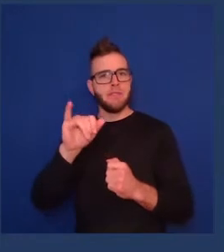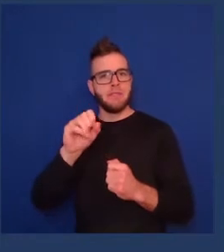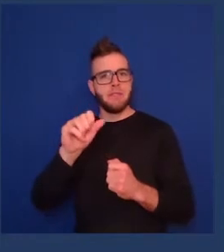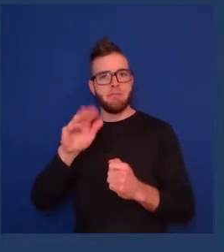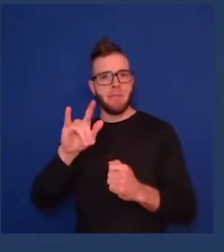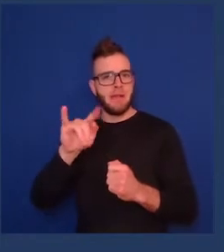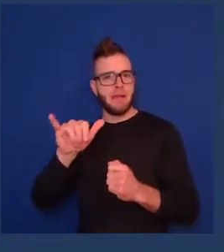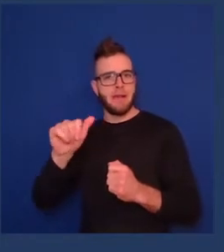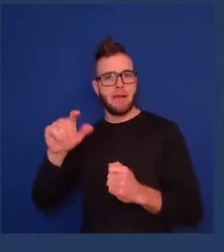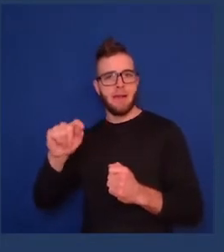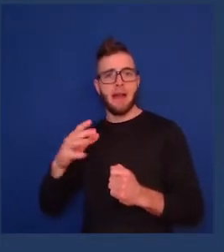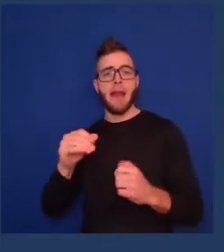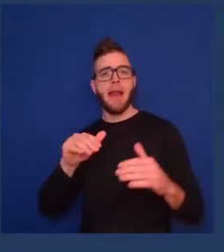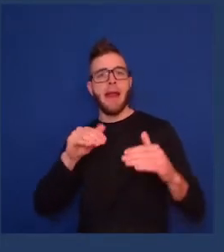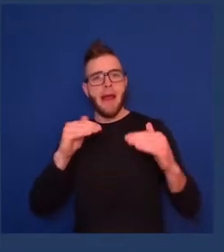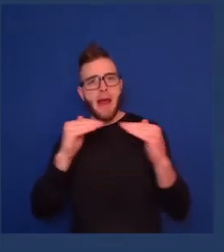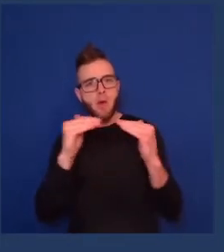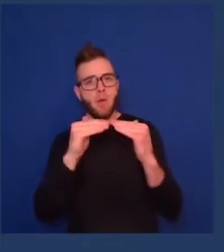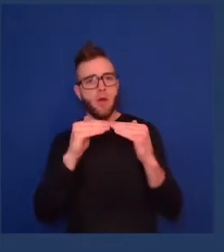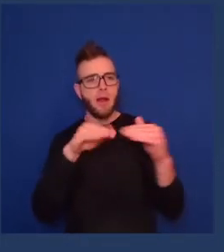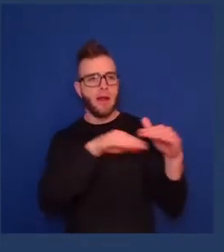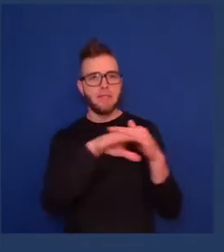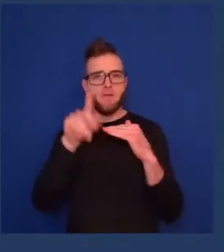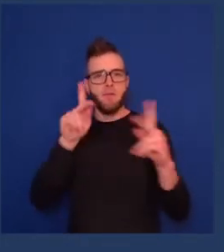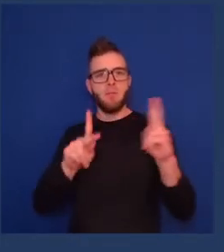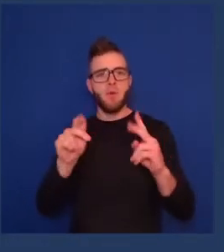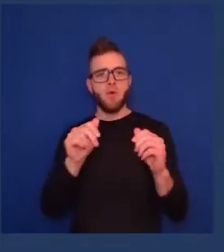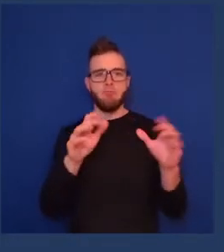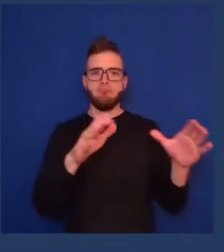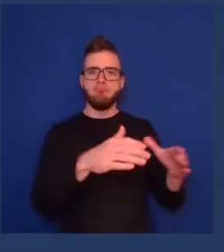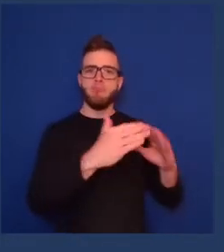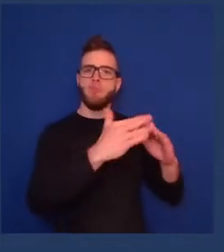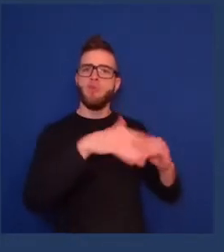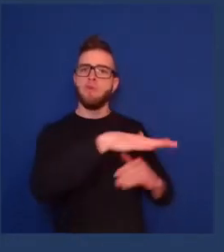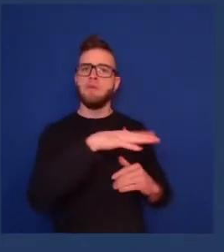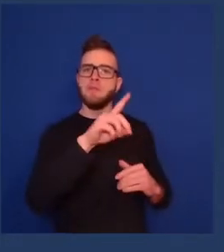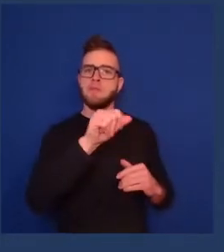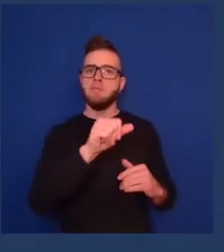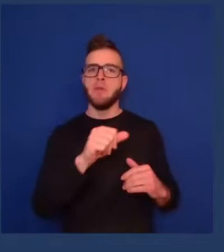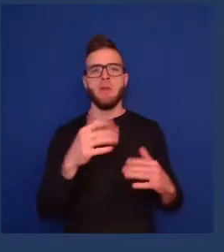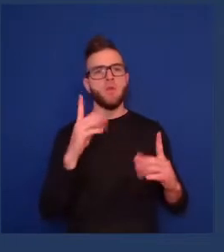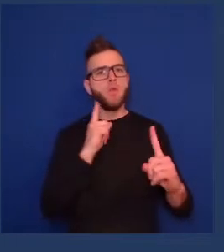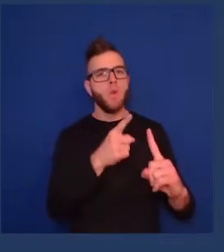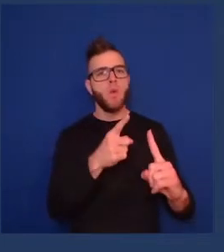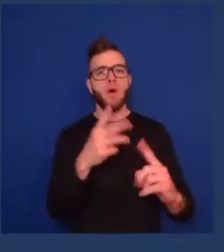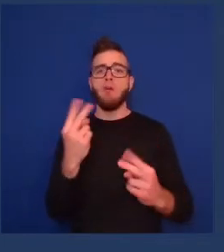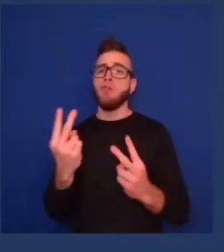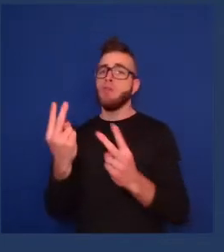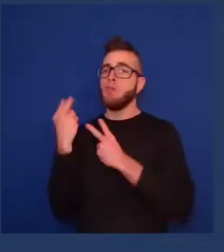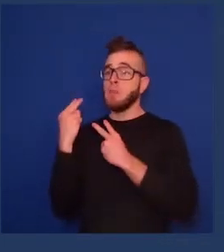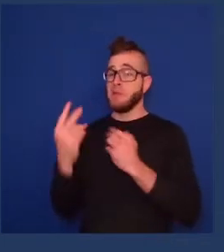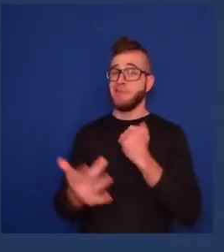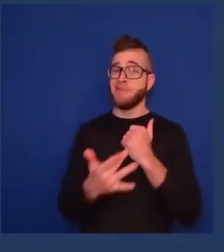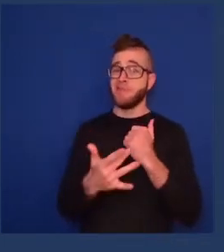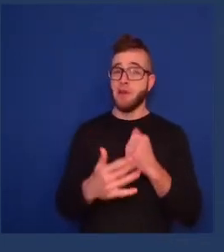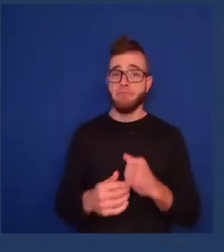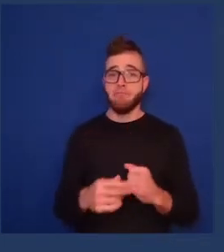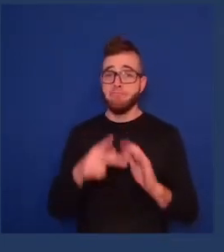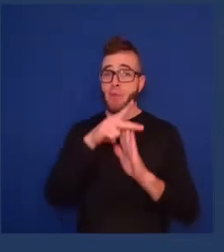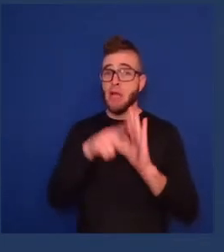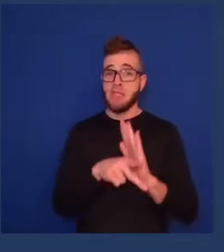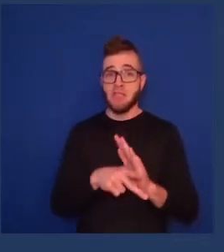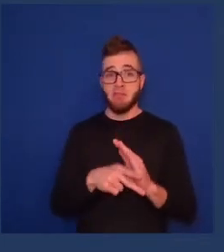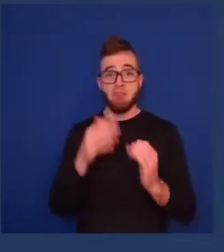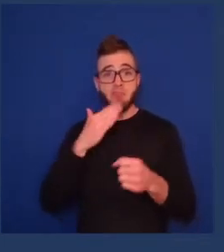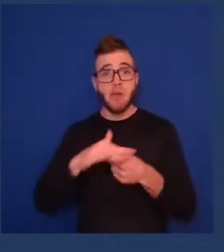Disabilities Act is this year. And equitable access for people with disabilities is clearly our goal. Looking back, we can see